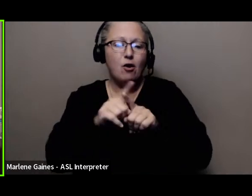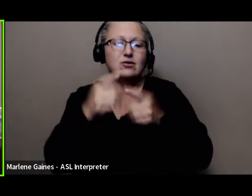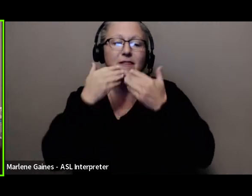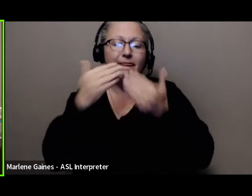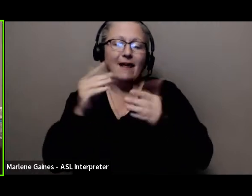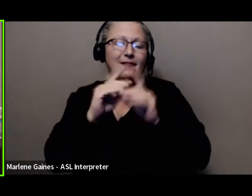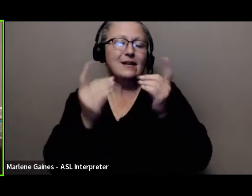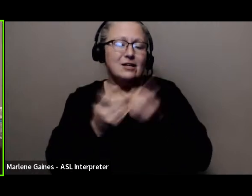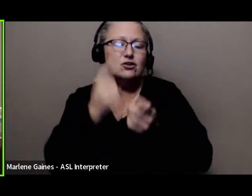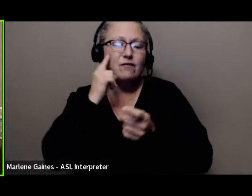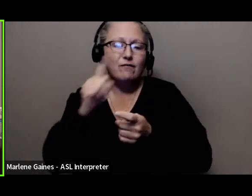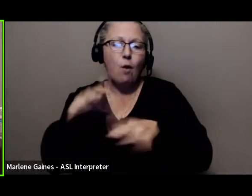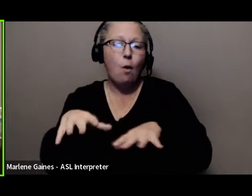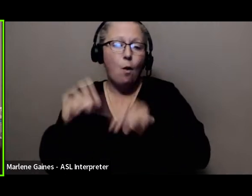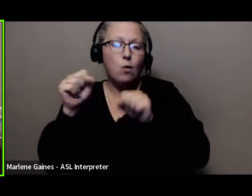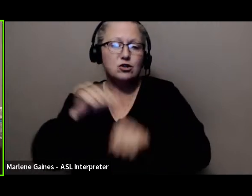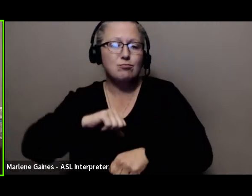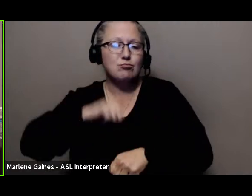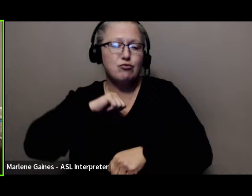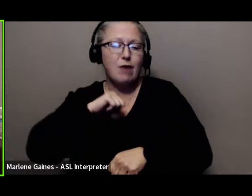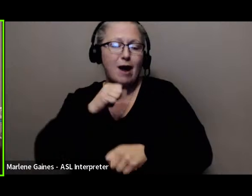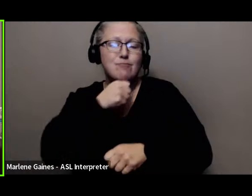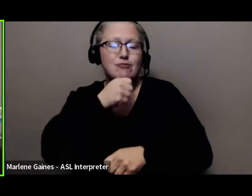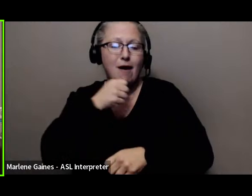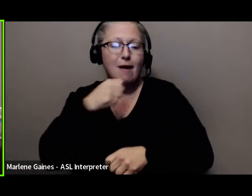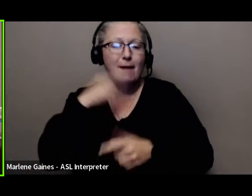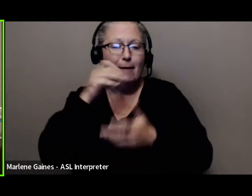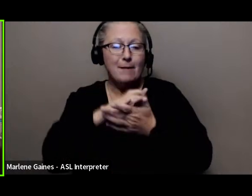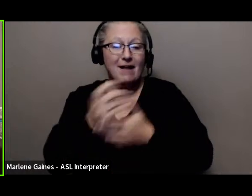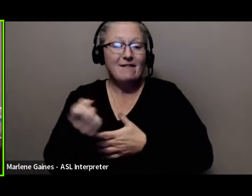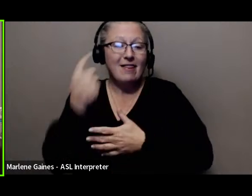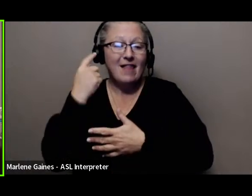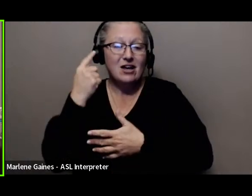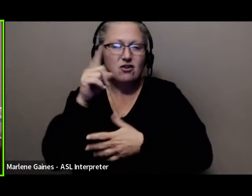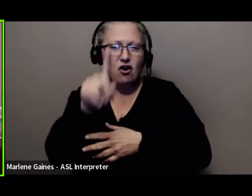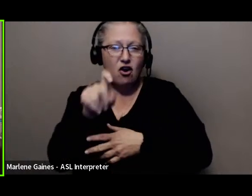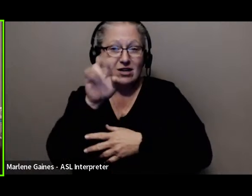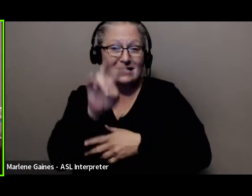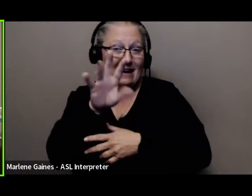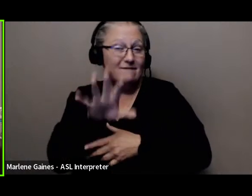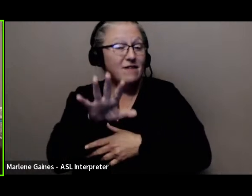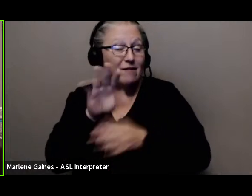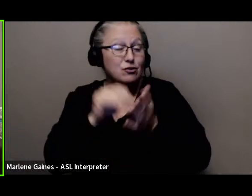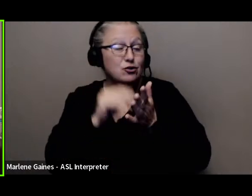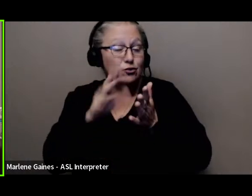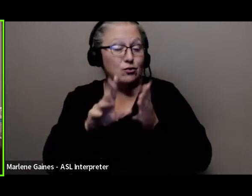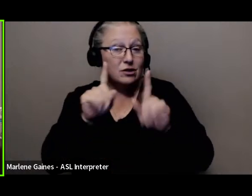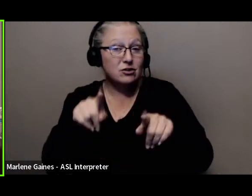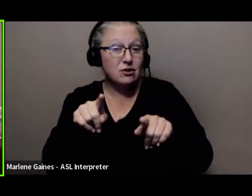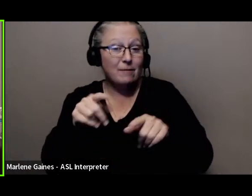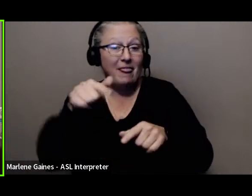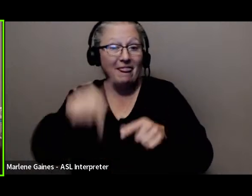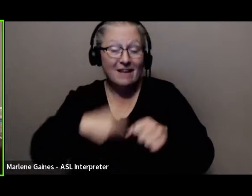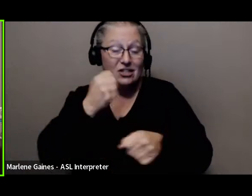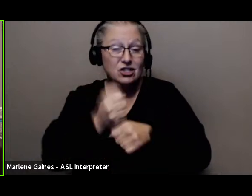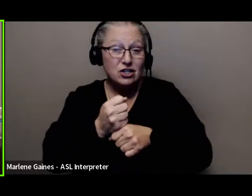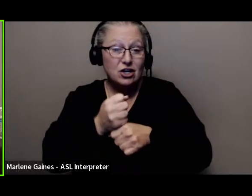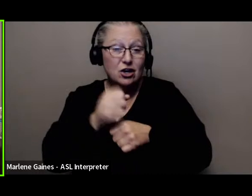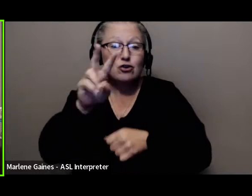the district for hosting Pride Prom. I believe last year 175 students attended, and this